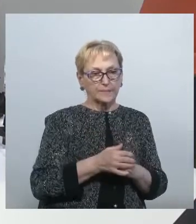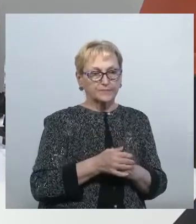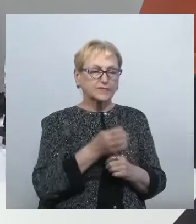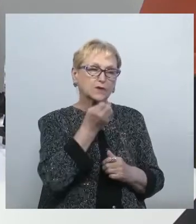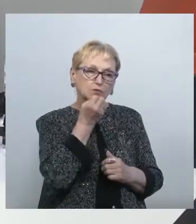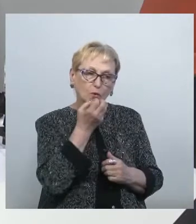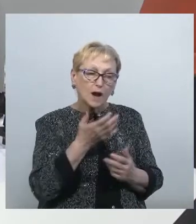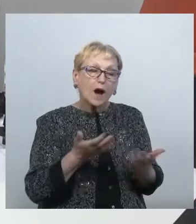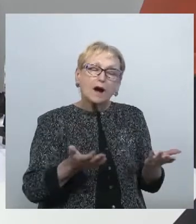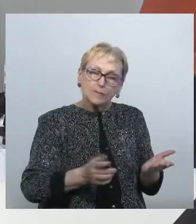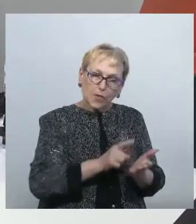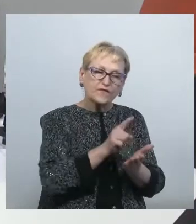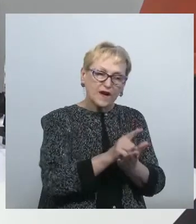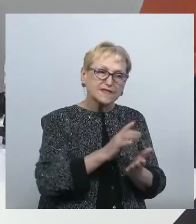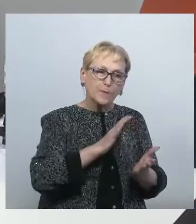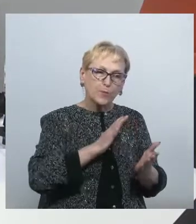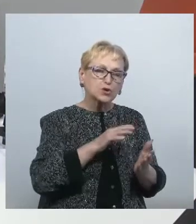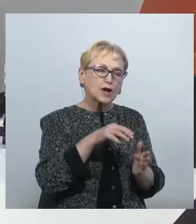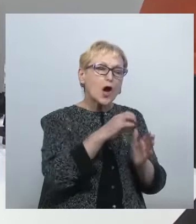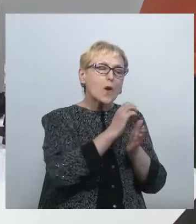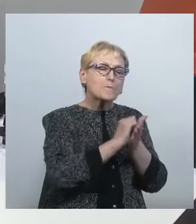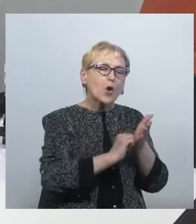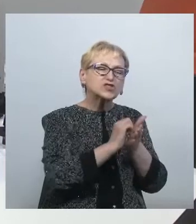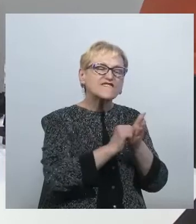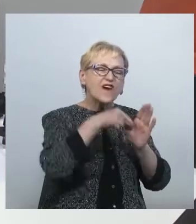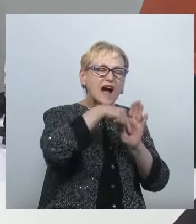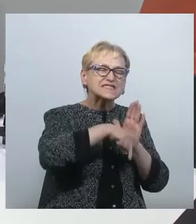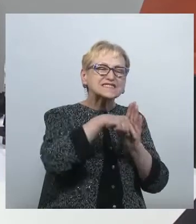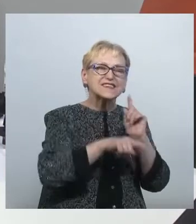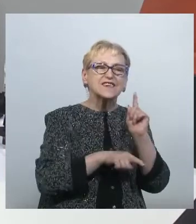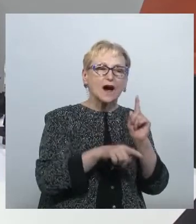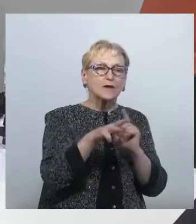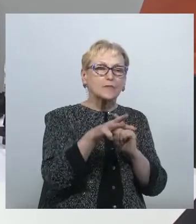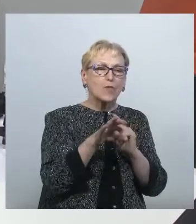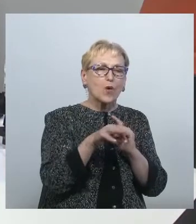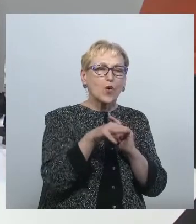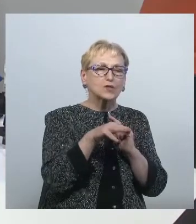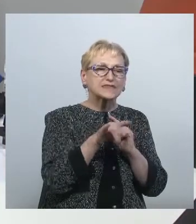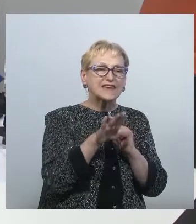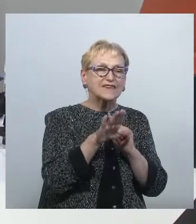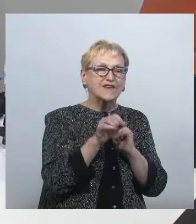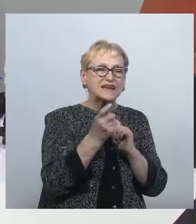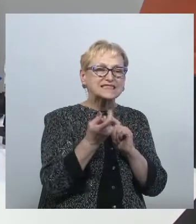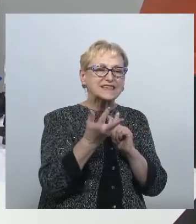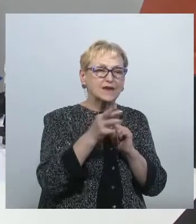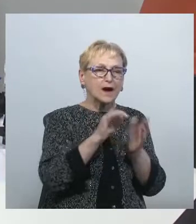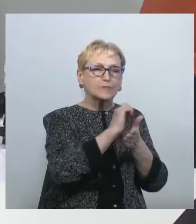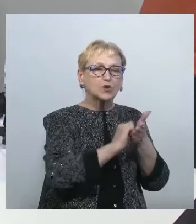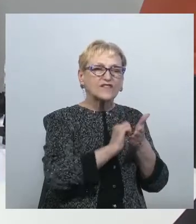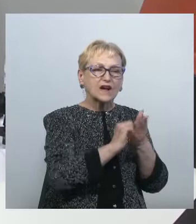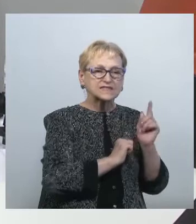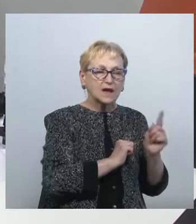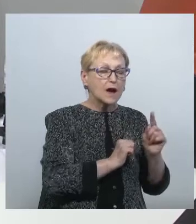regulation. But there must be a motivation, right? So, according to the survey's